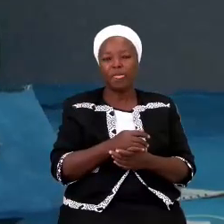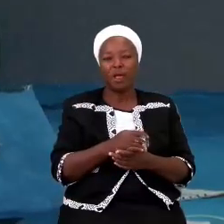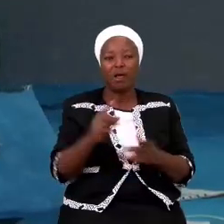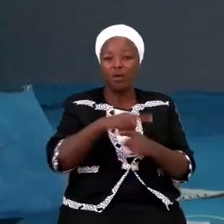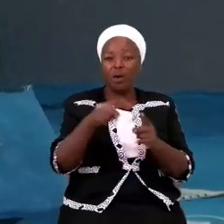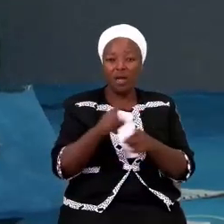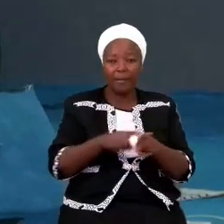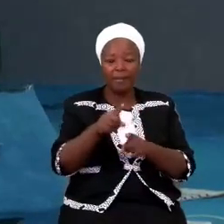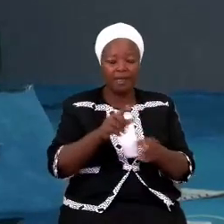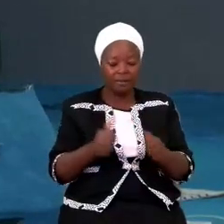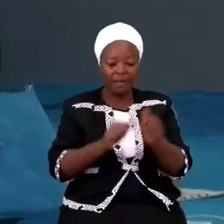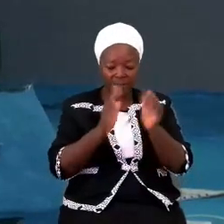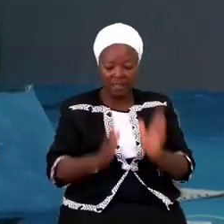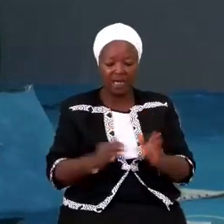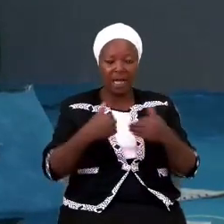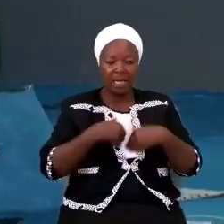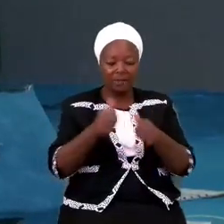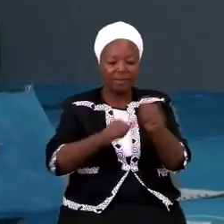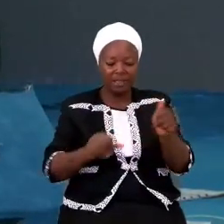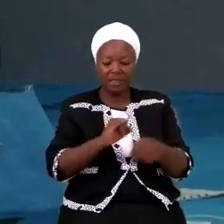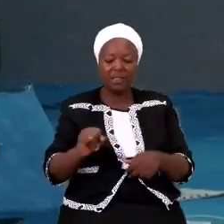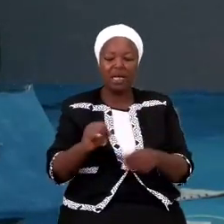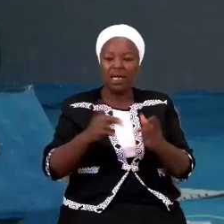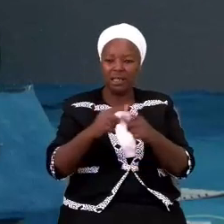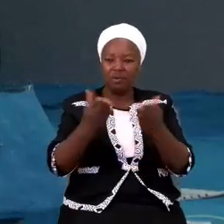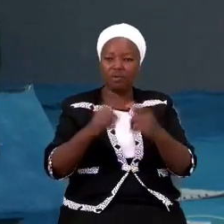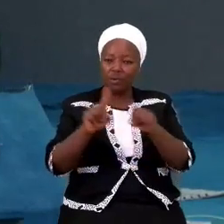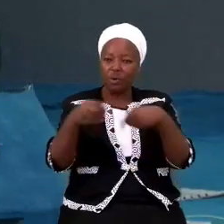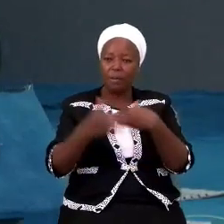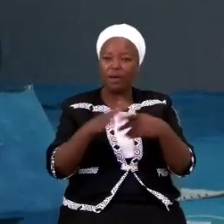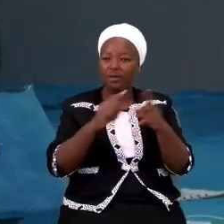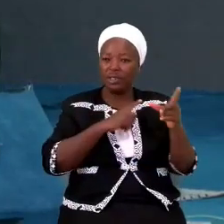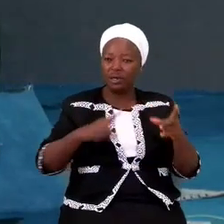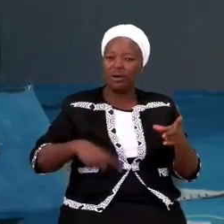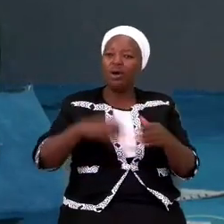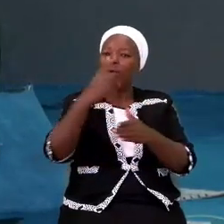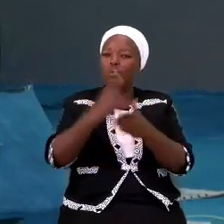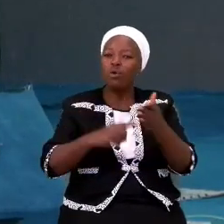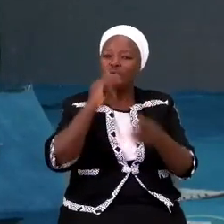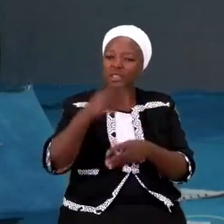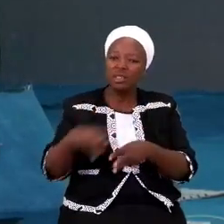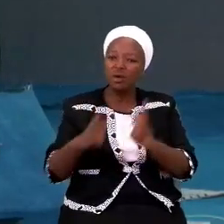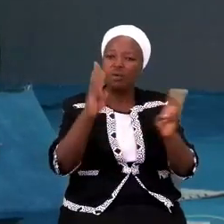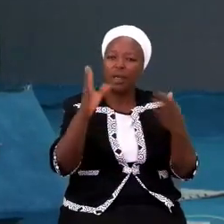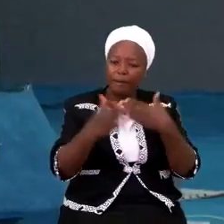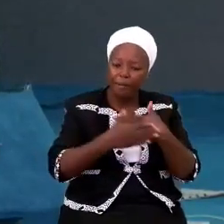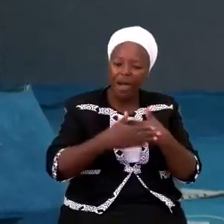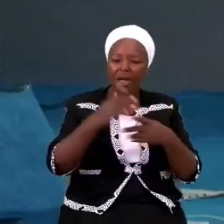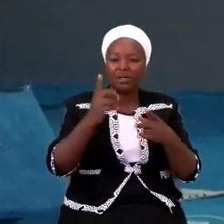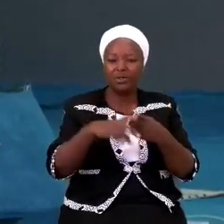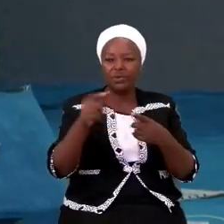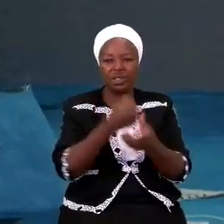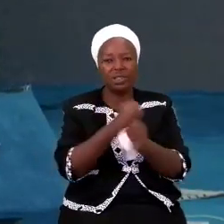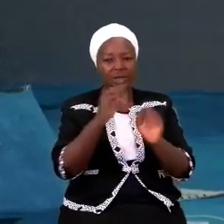way back to the Savior? The way back to the Lord? The way that took you